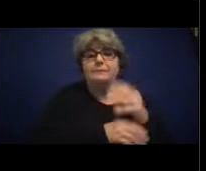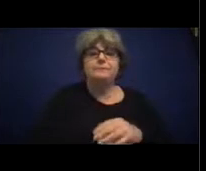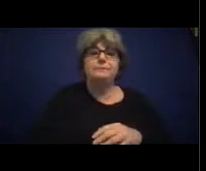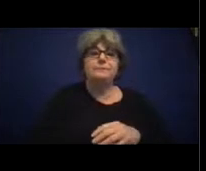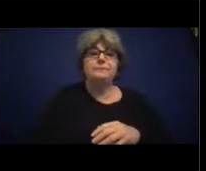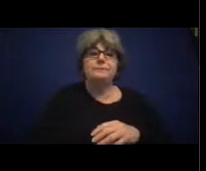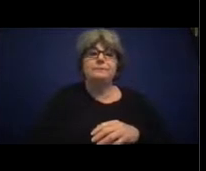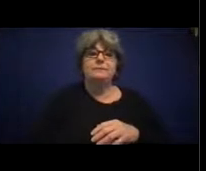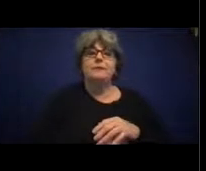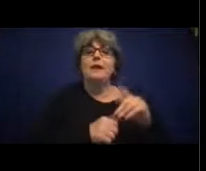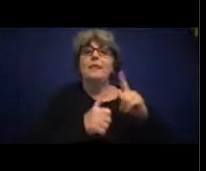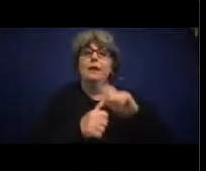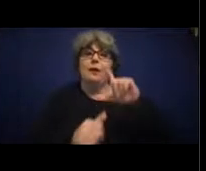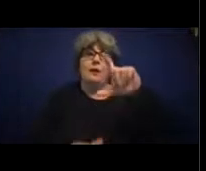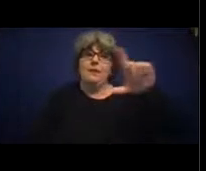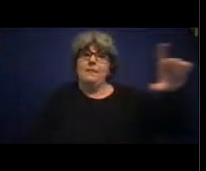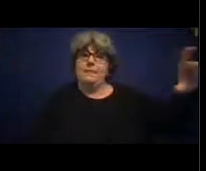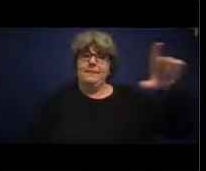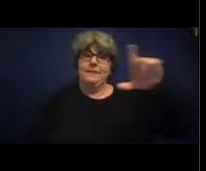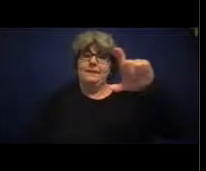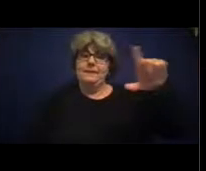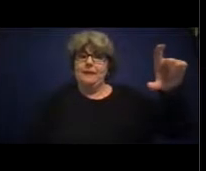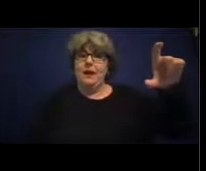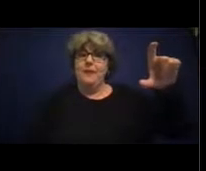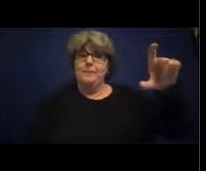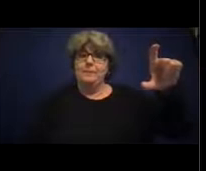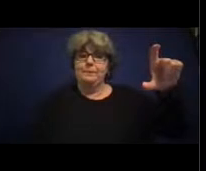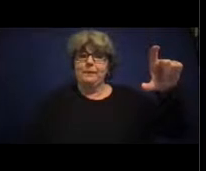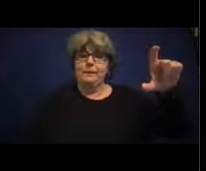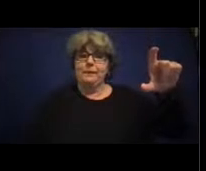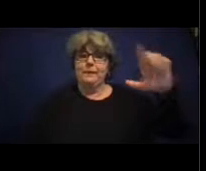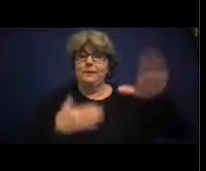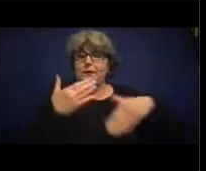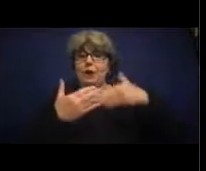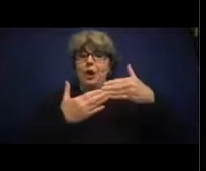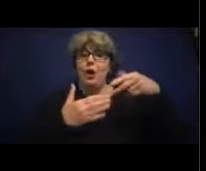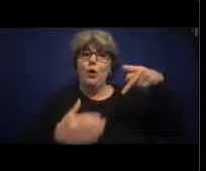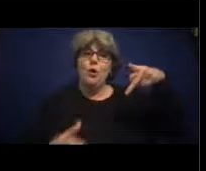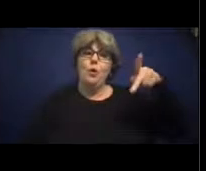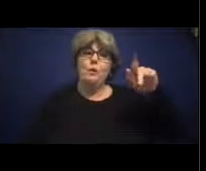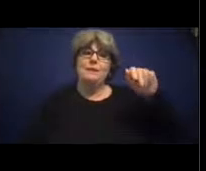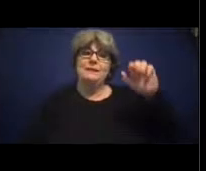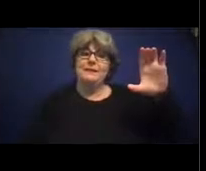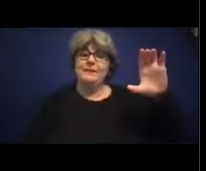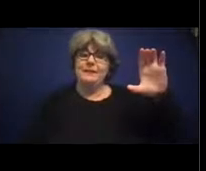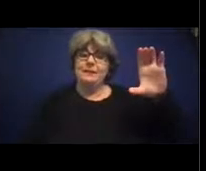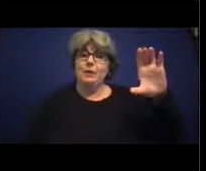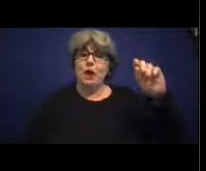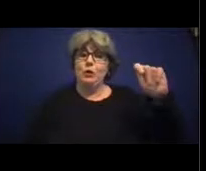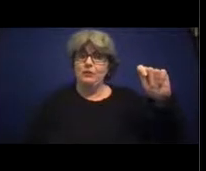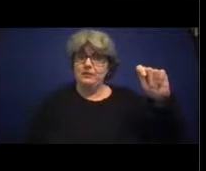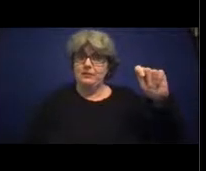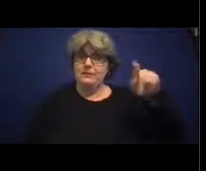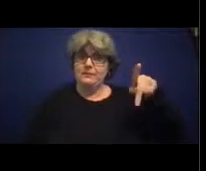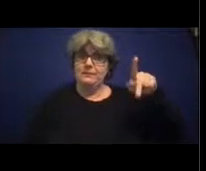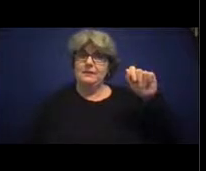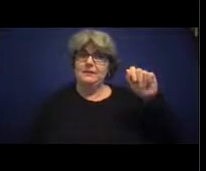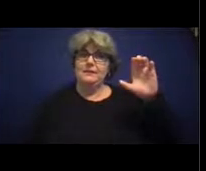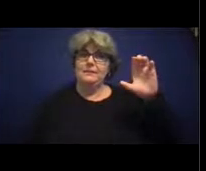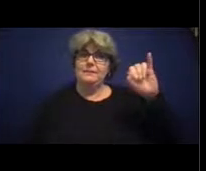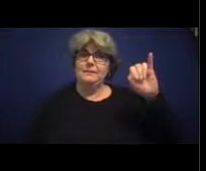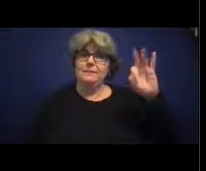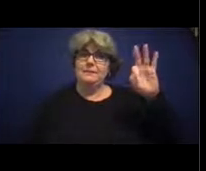the top of the slide, you have the entire Pacific coast of the United States. So it